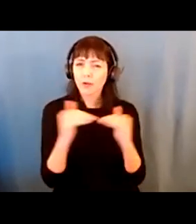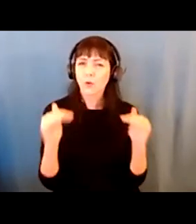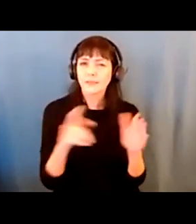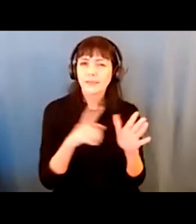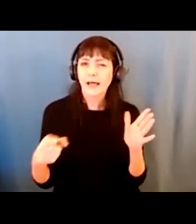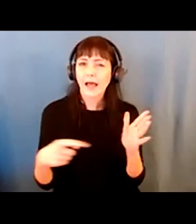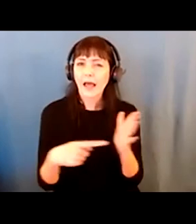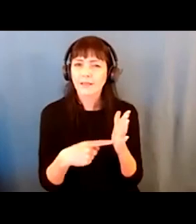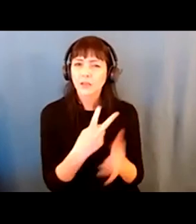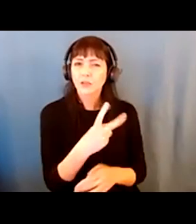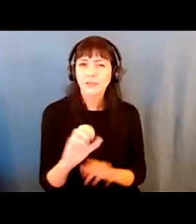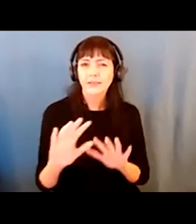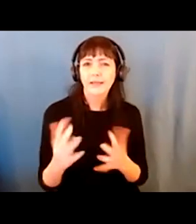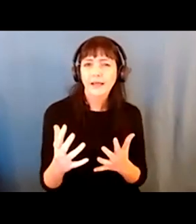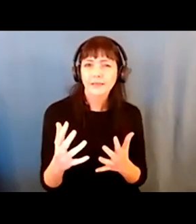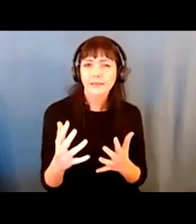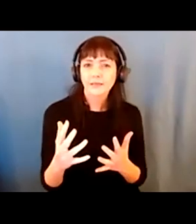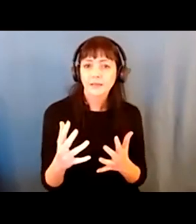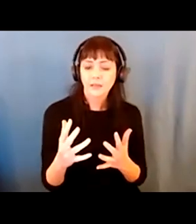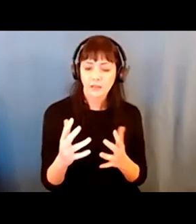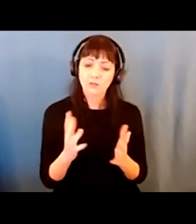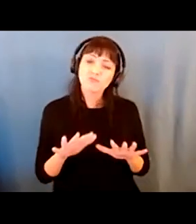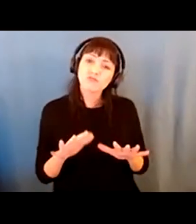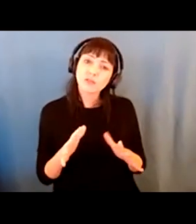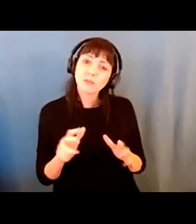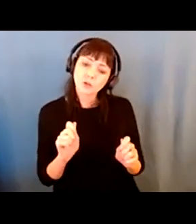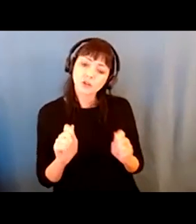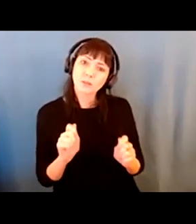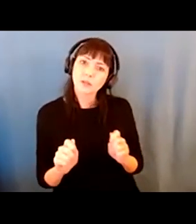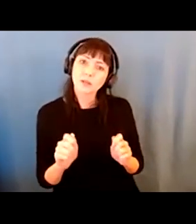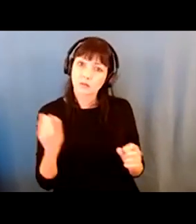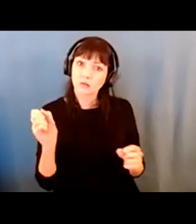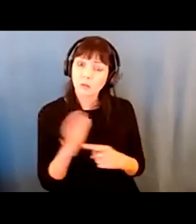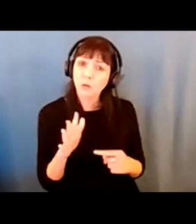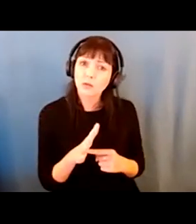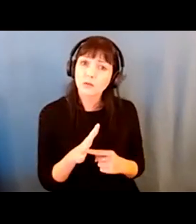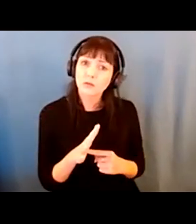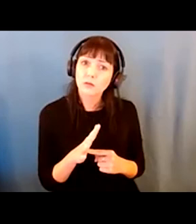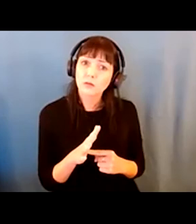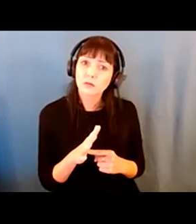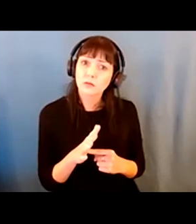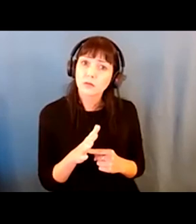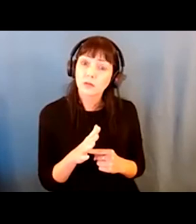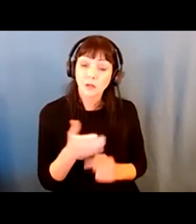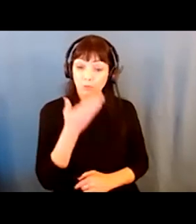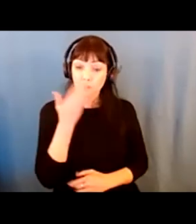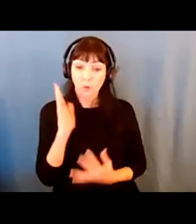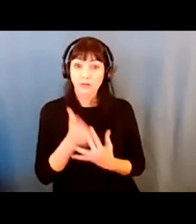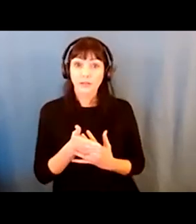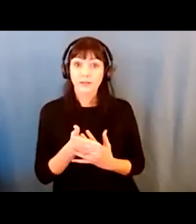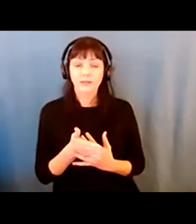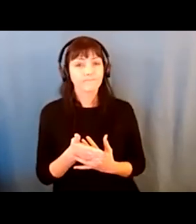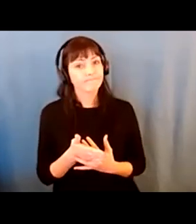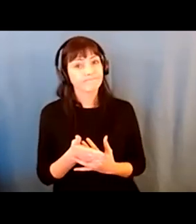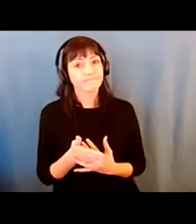and you've got to make reasonable adjustments within the Act. So I don't think there's a get-out clause for not providing access. And on top of